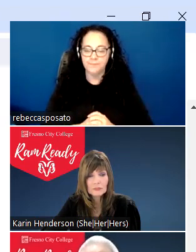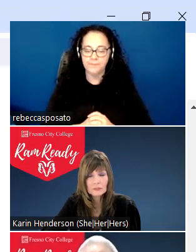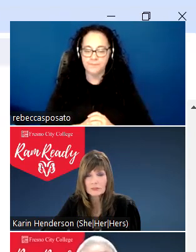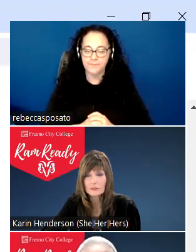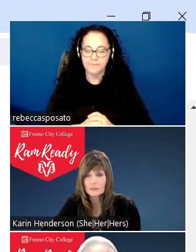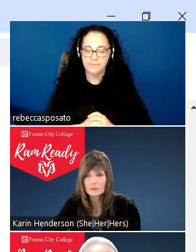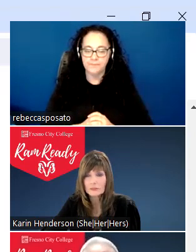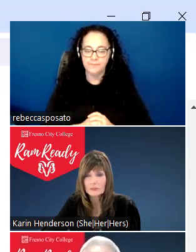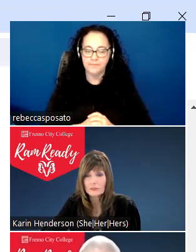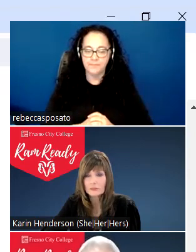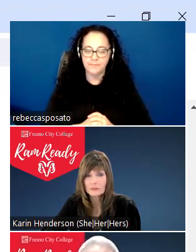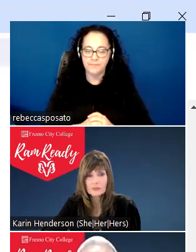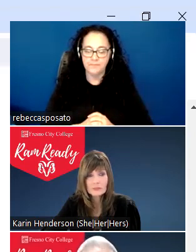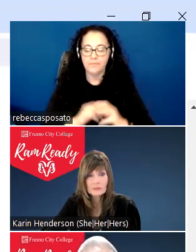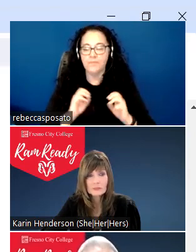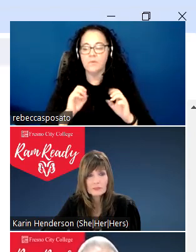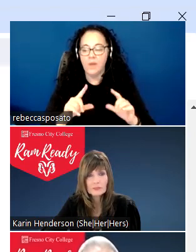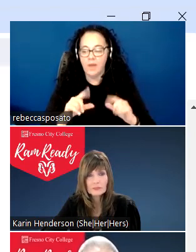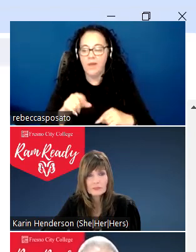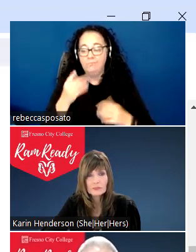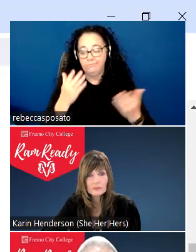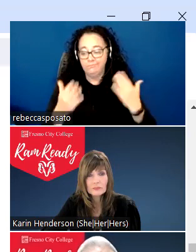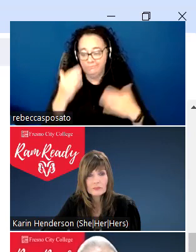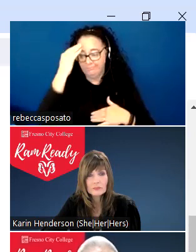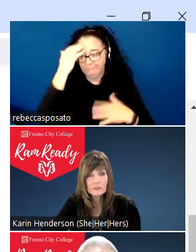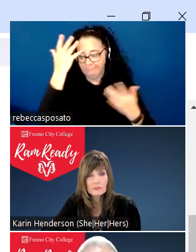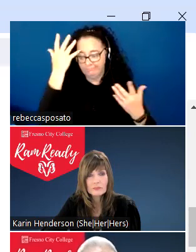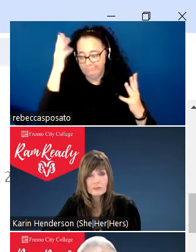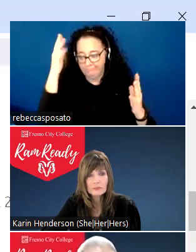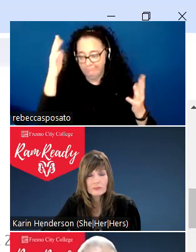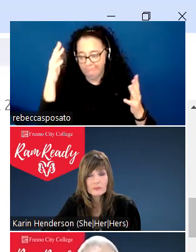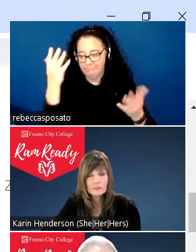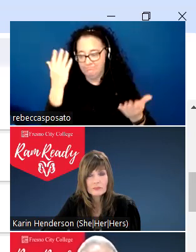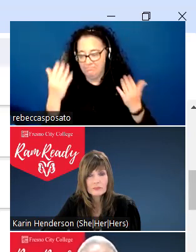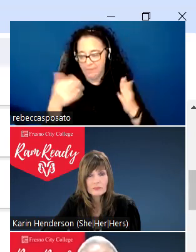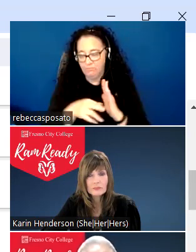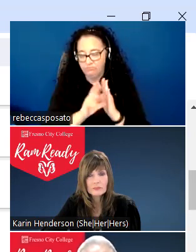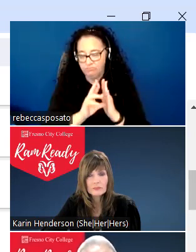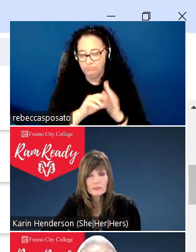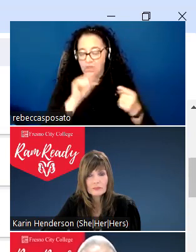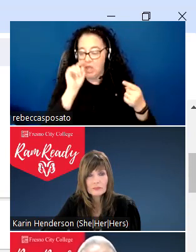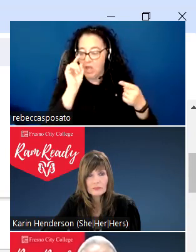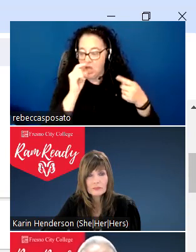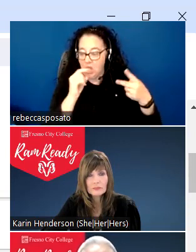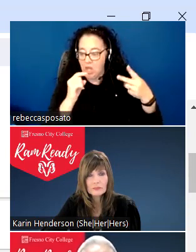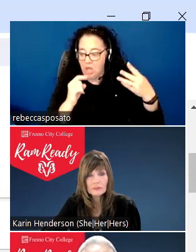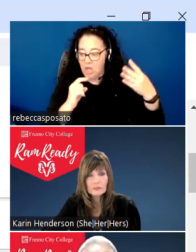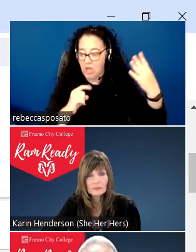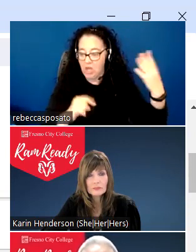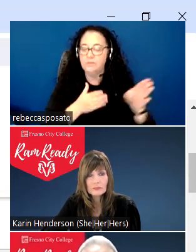Well, you probably already know this might be a review for you, but what you're seeing are majors that